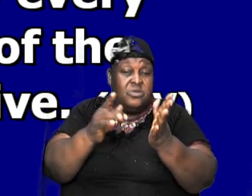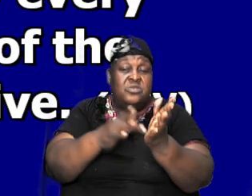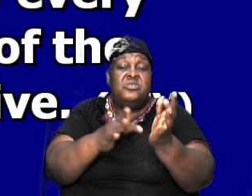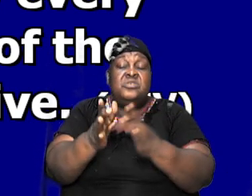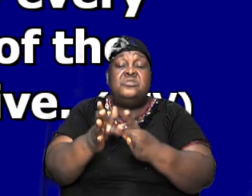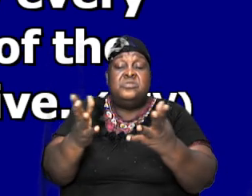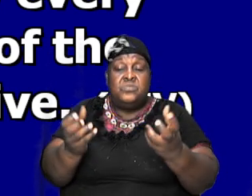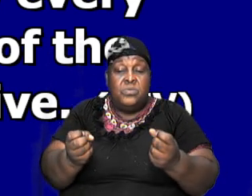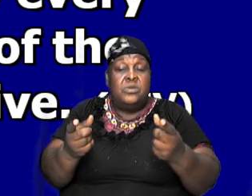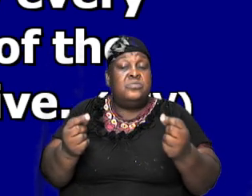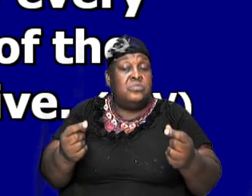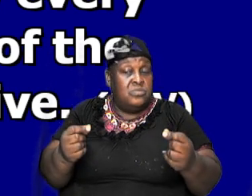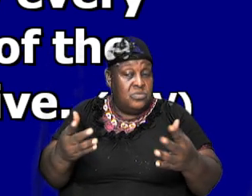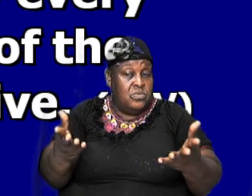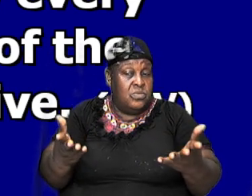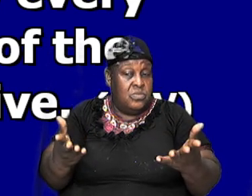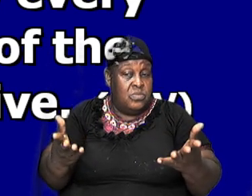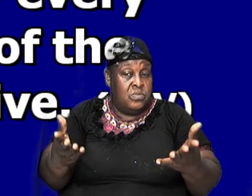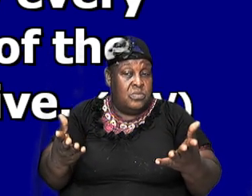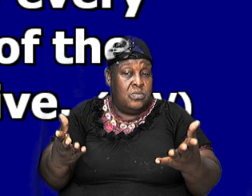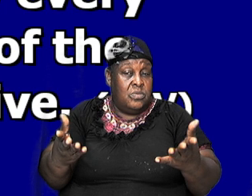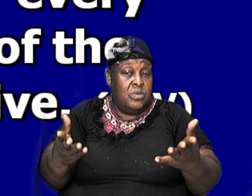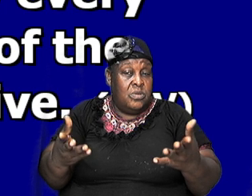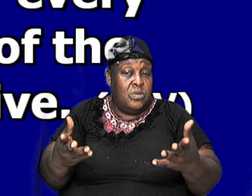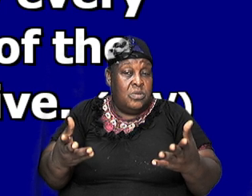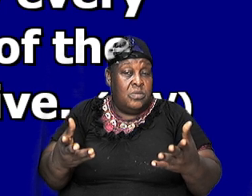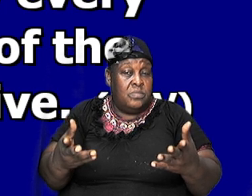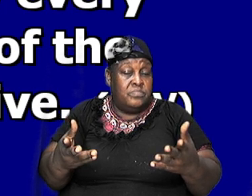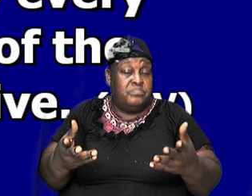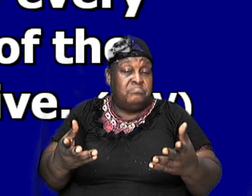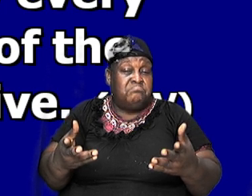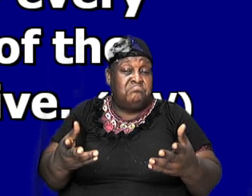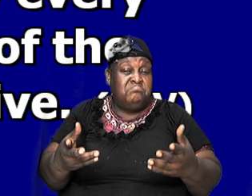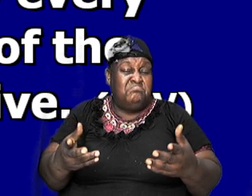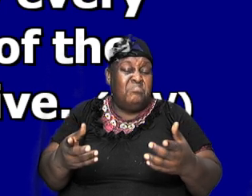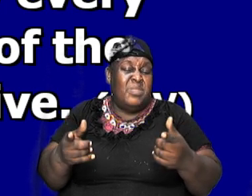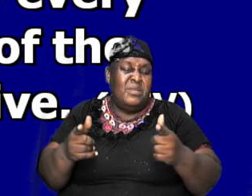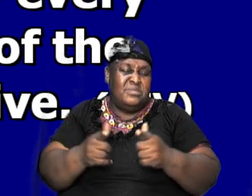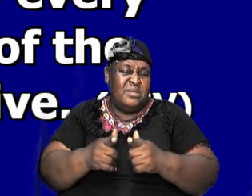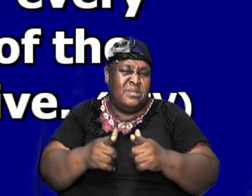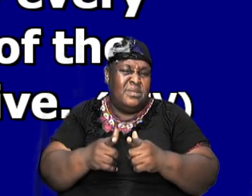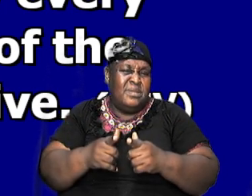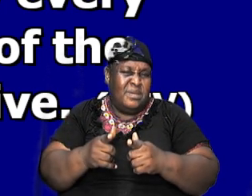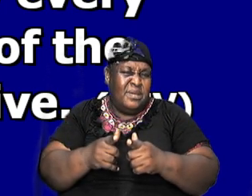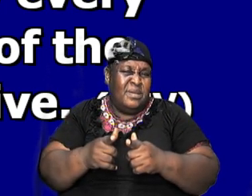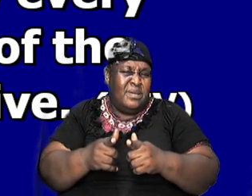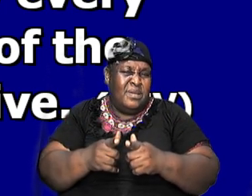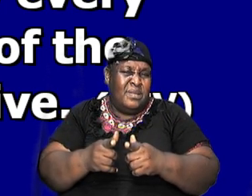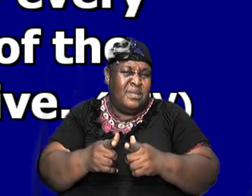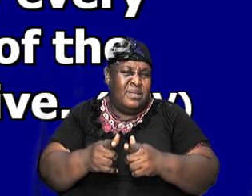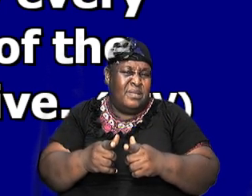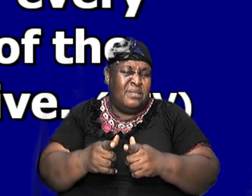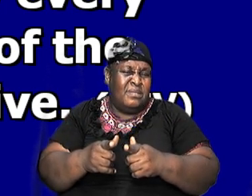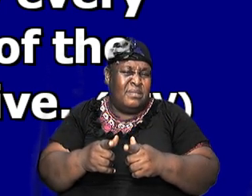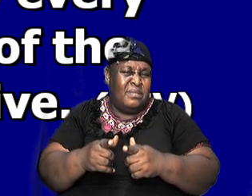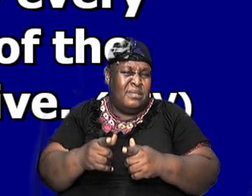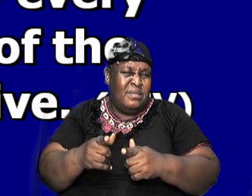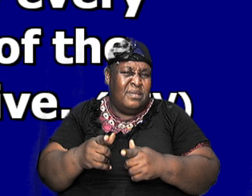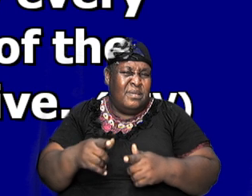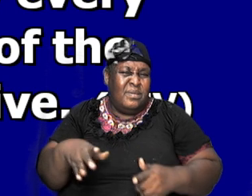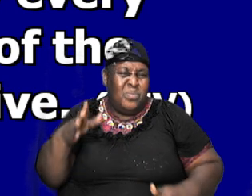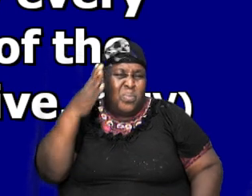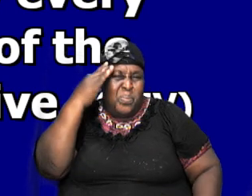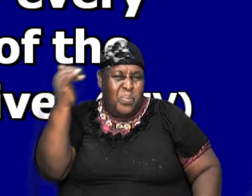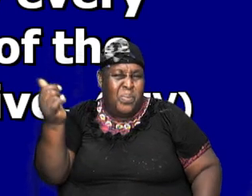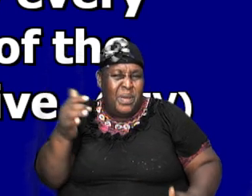bit gray. There's a lot of little gray areas there, you know, but that is all I can come up with. You know, why